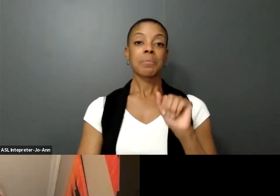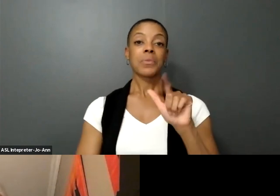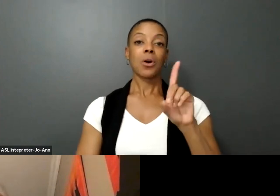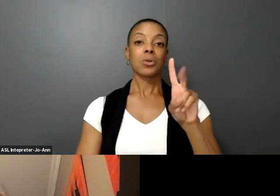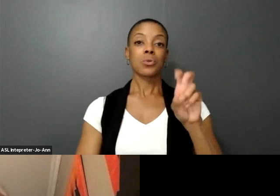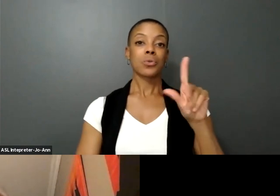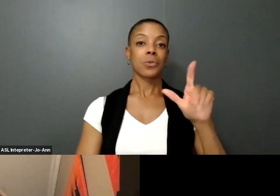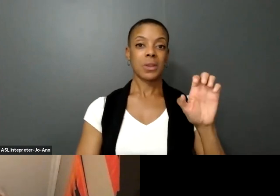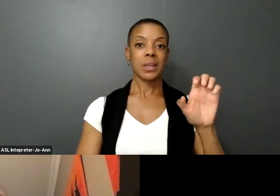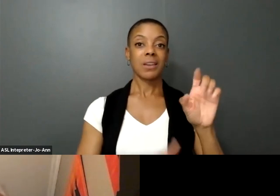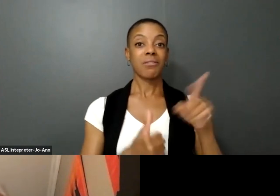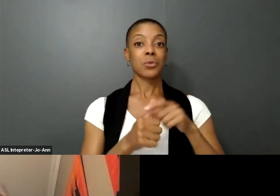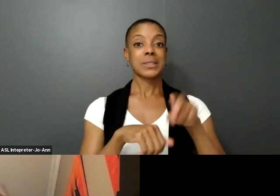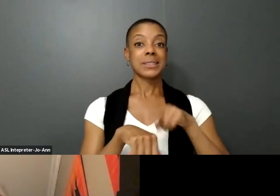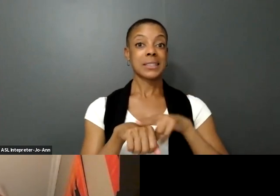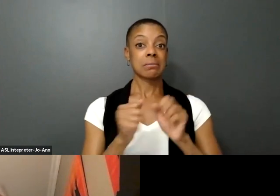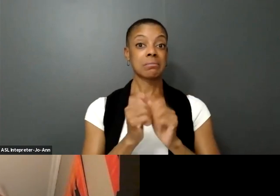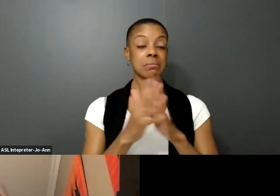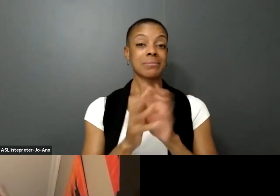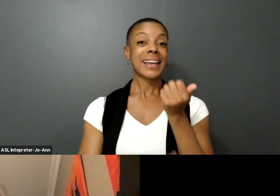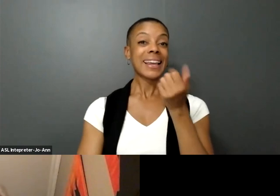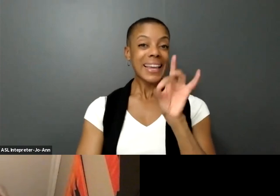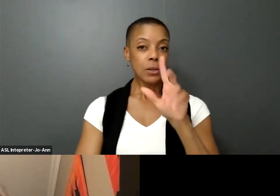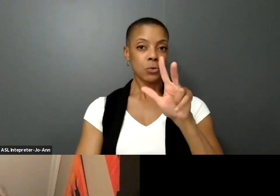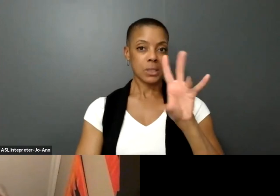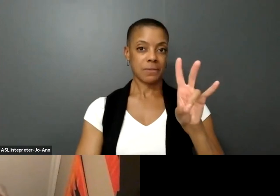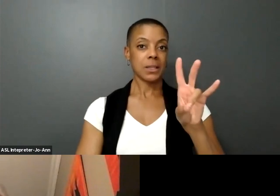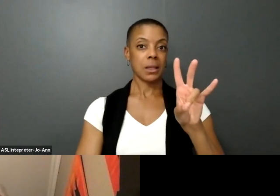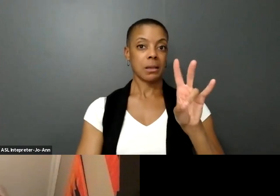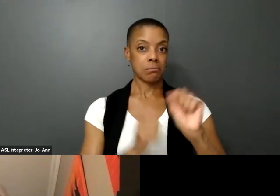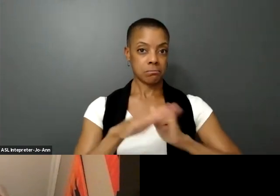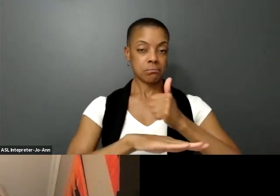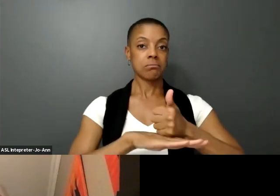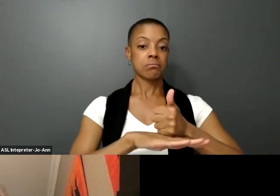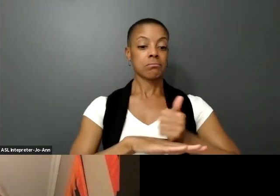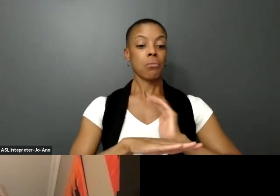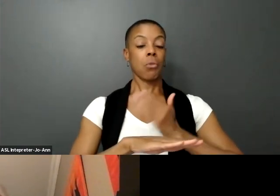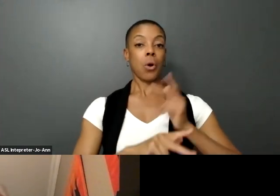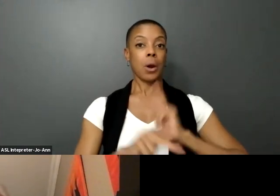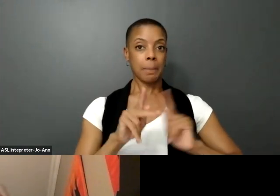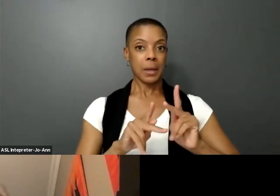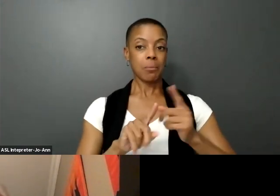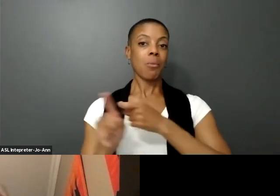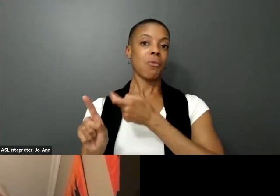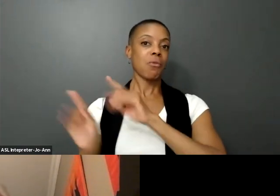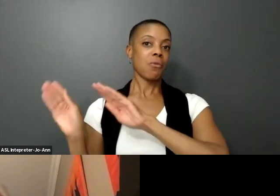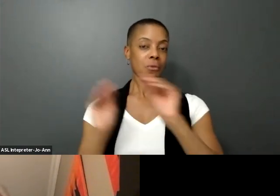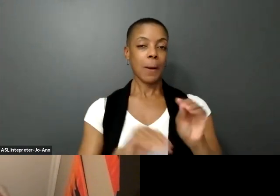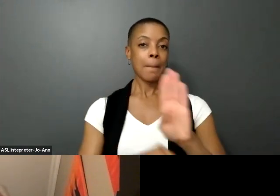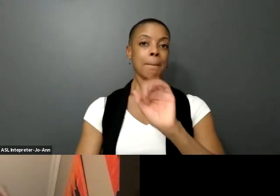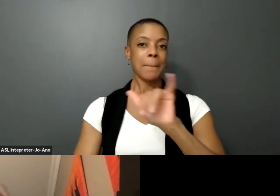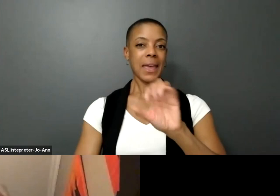was established in 1837, and our people came from the Bay of Quinte. So our tradition